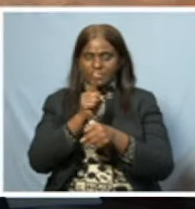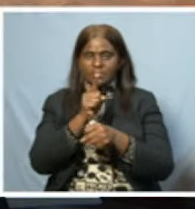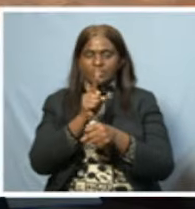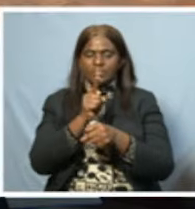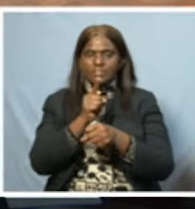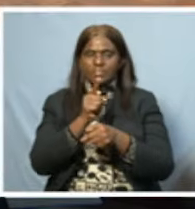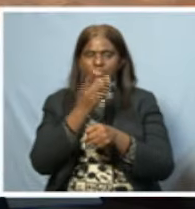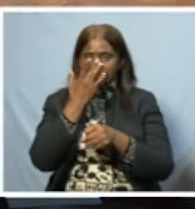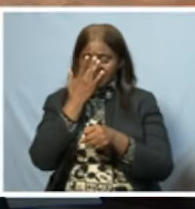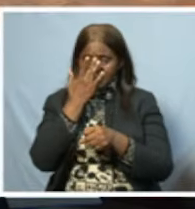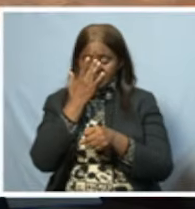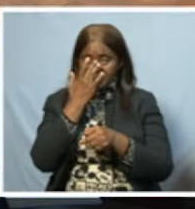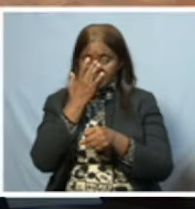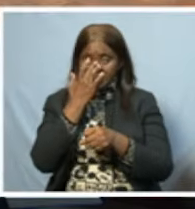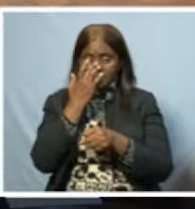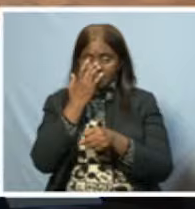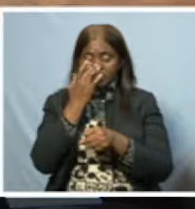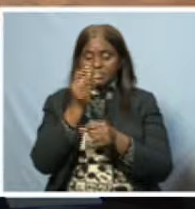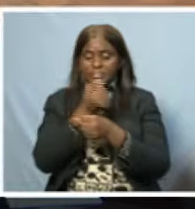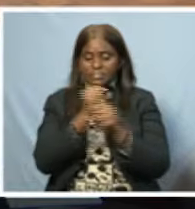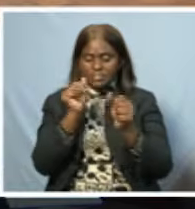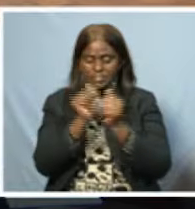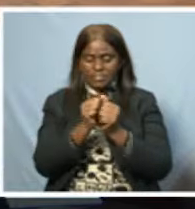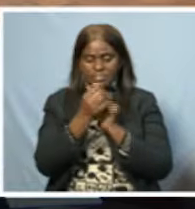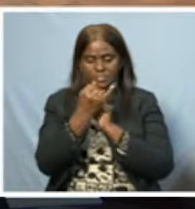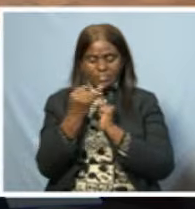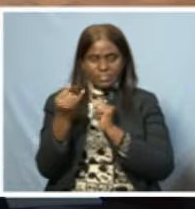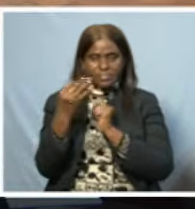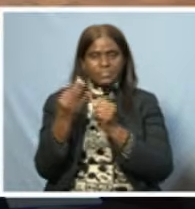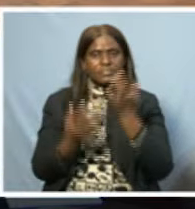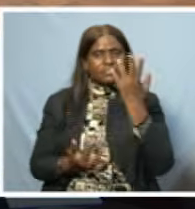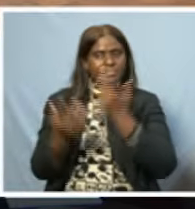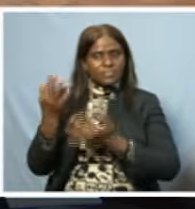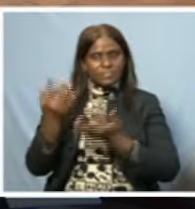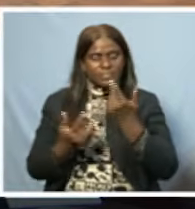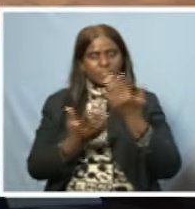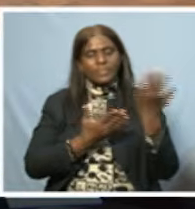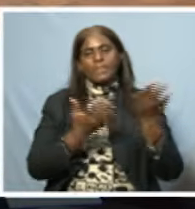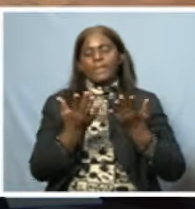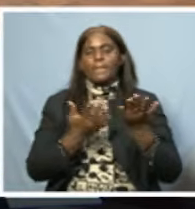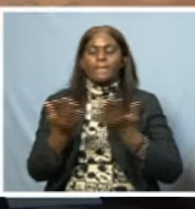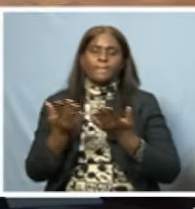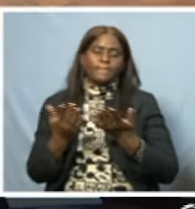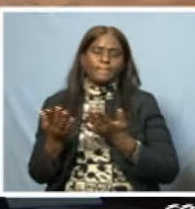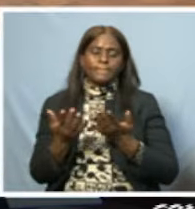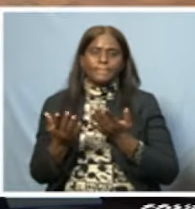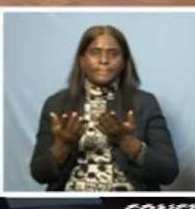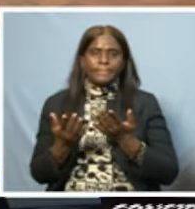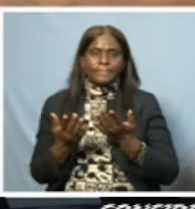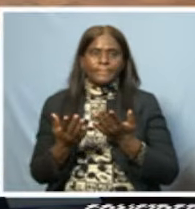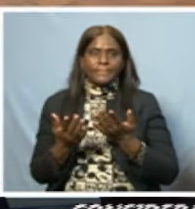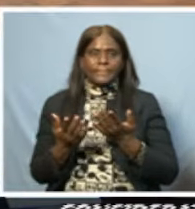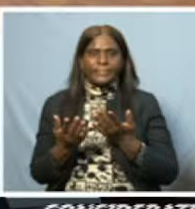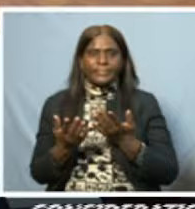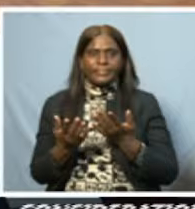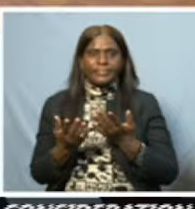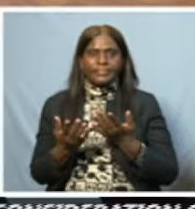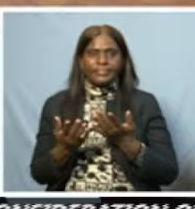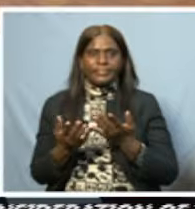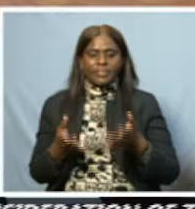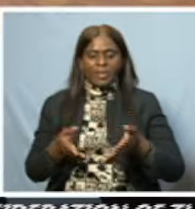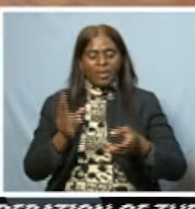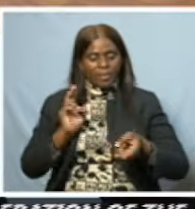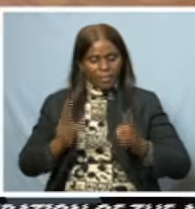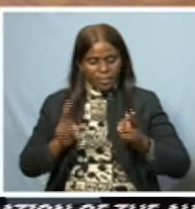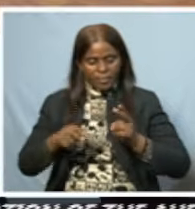you deal with the issues of fire services. And we